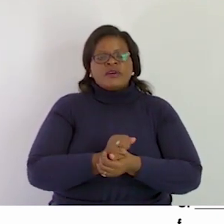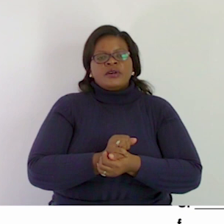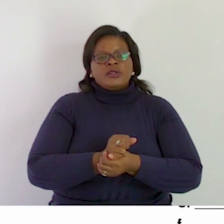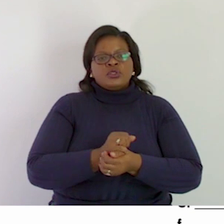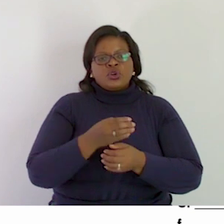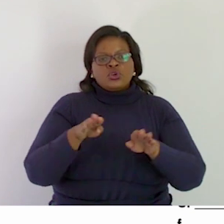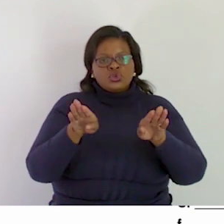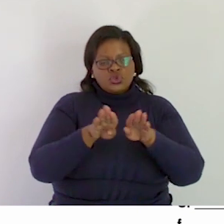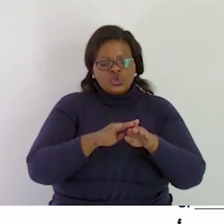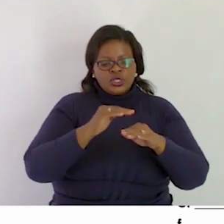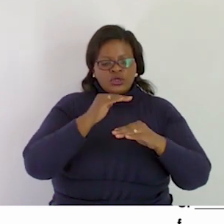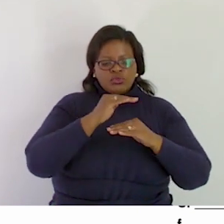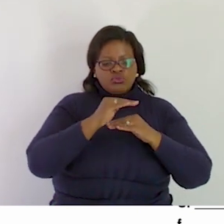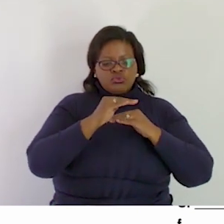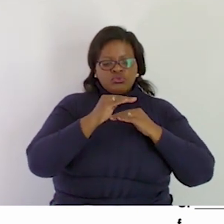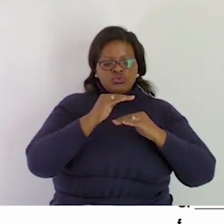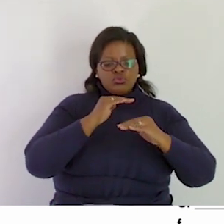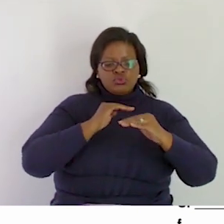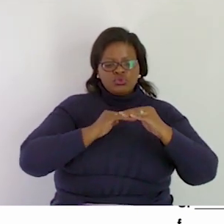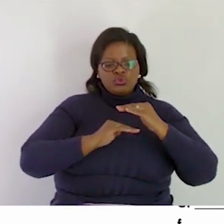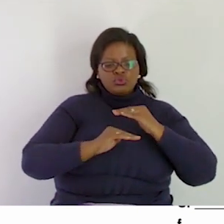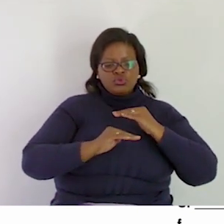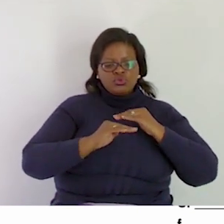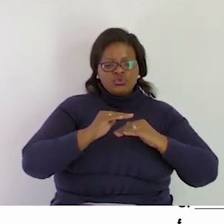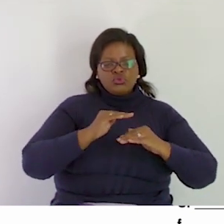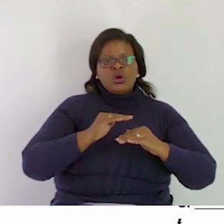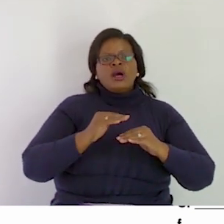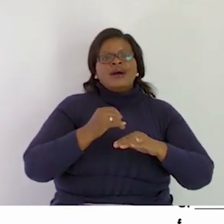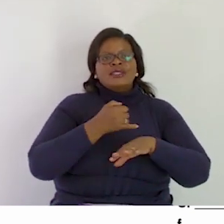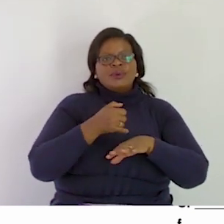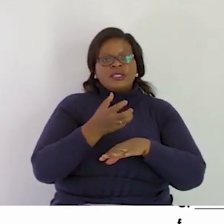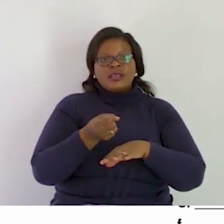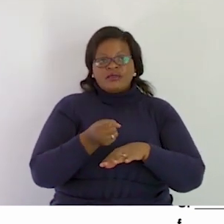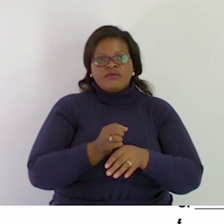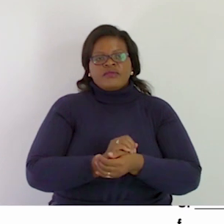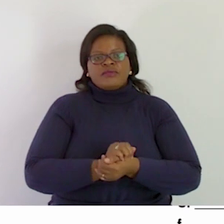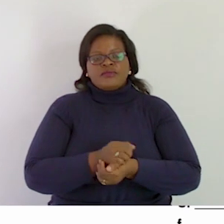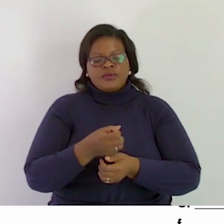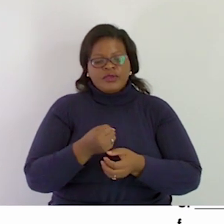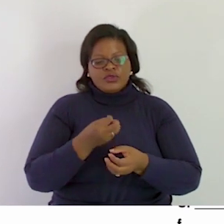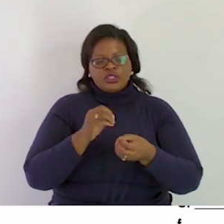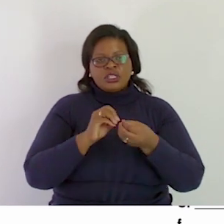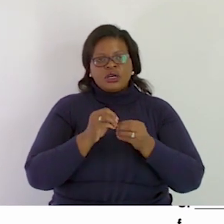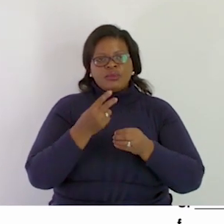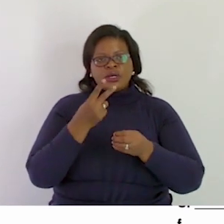by step because there is space for you to work on. Only at number 2 you have to